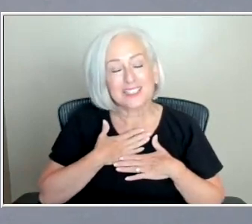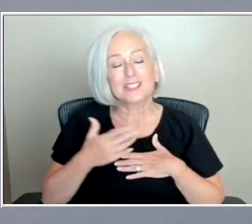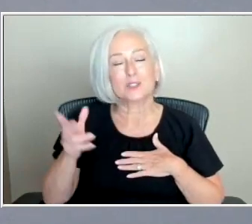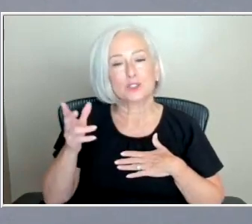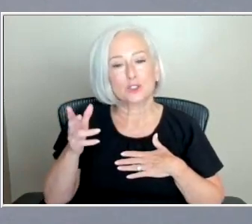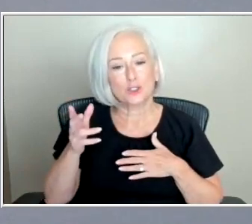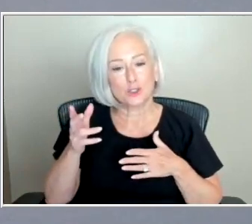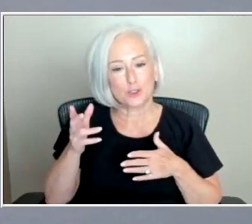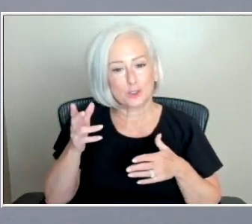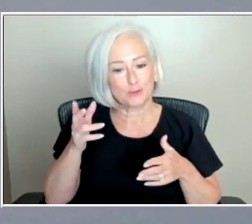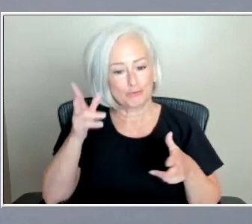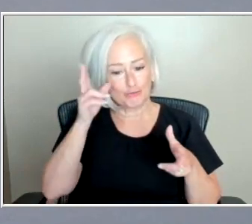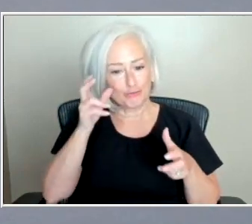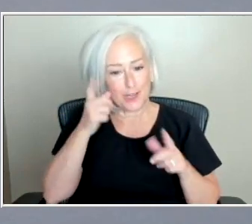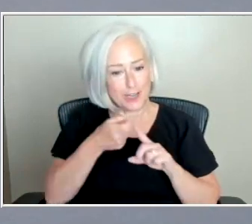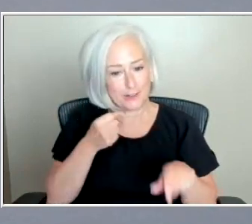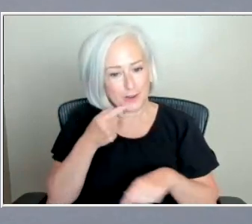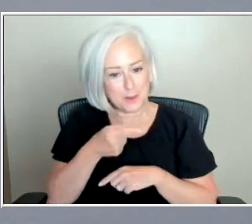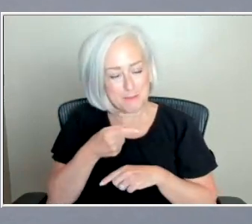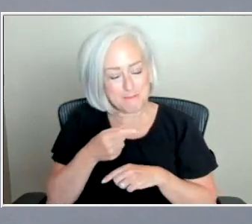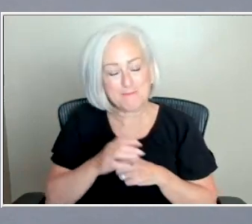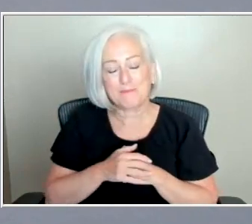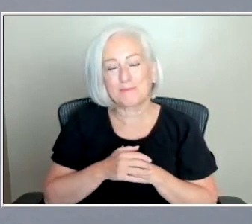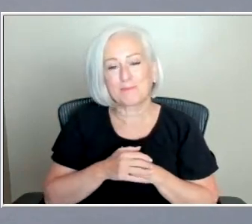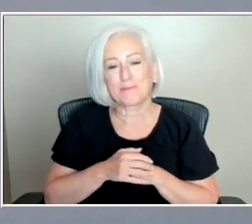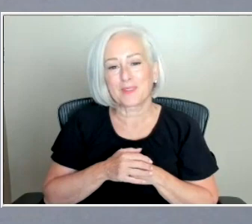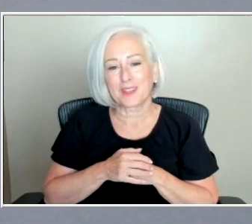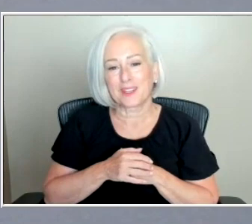from him, because